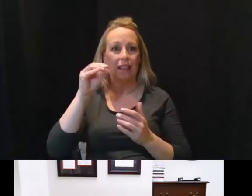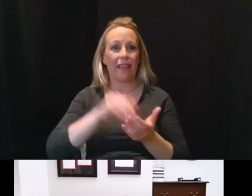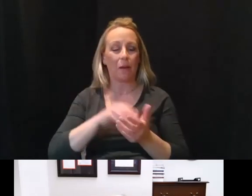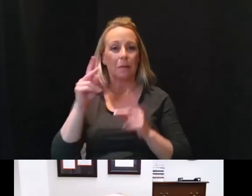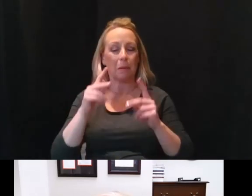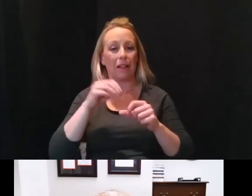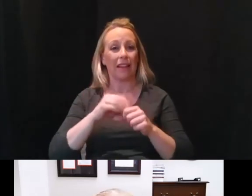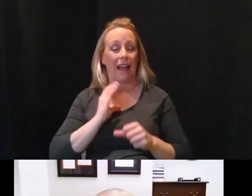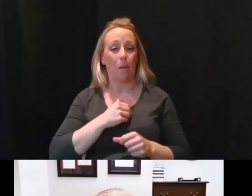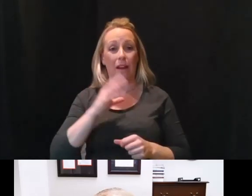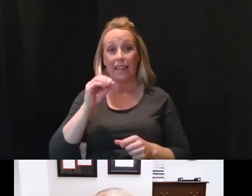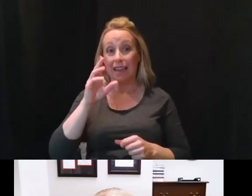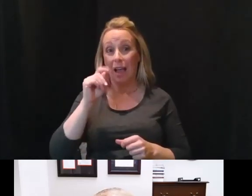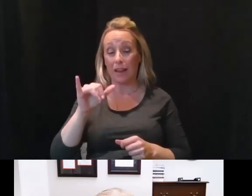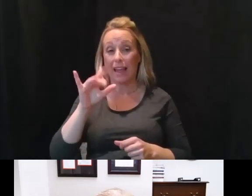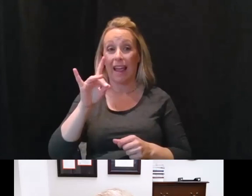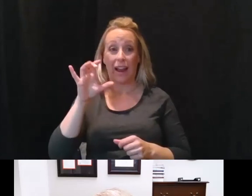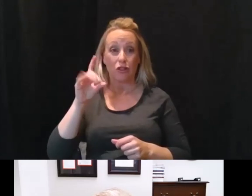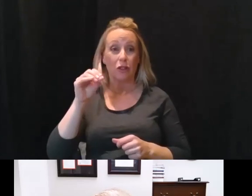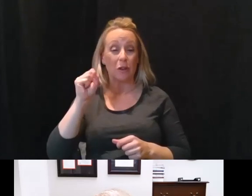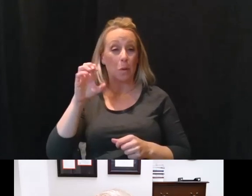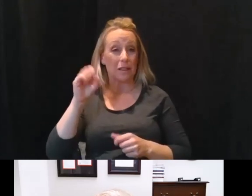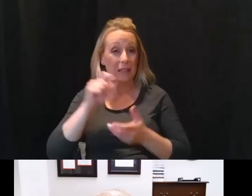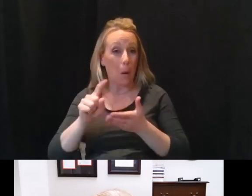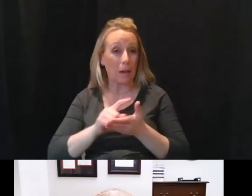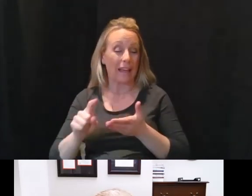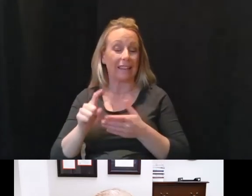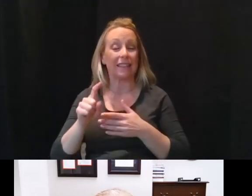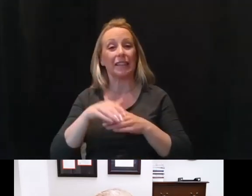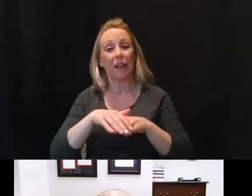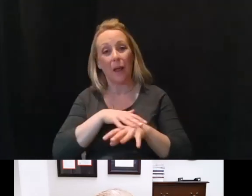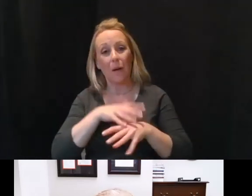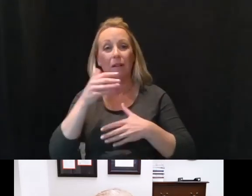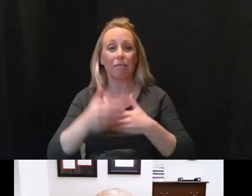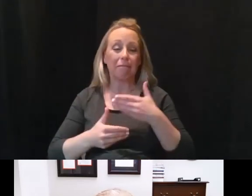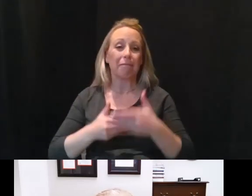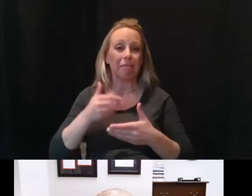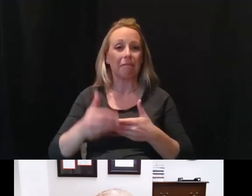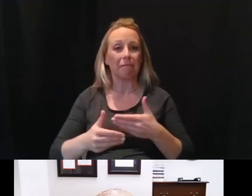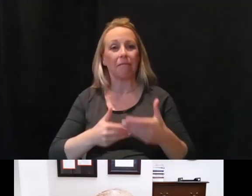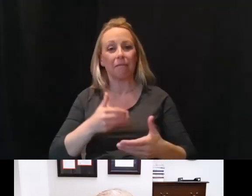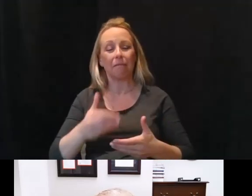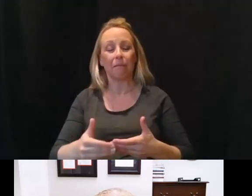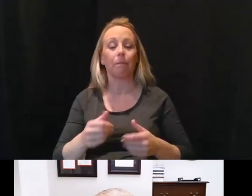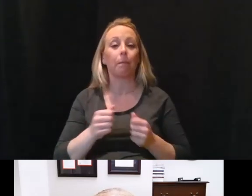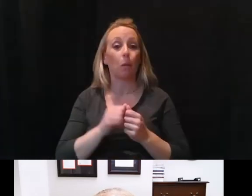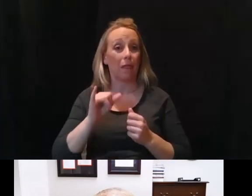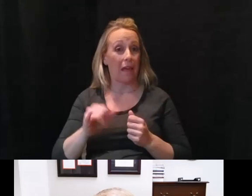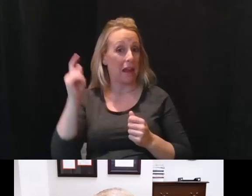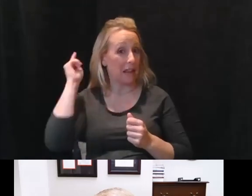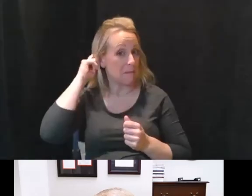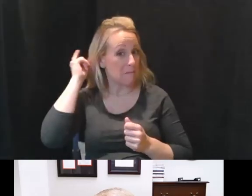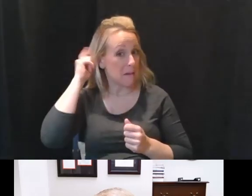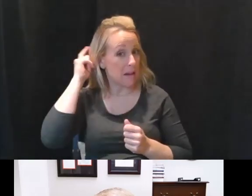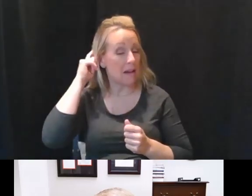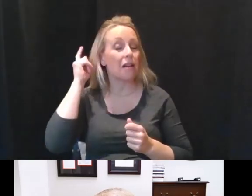county, 800 doses a week makes for very slow progress. With that in mind, we ask that